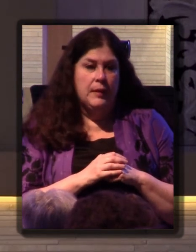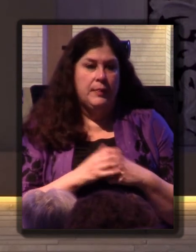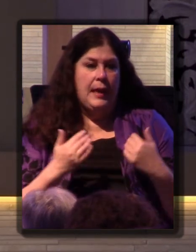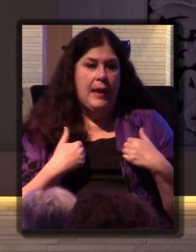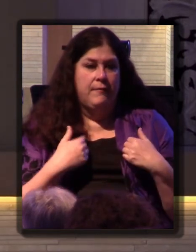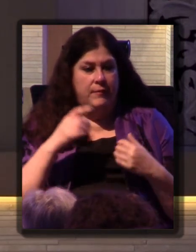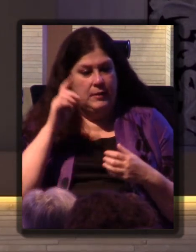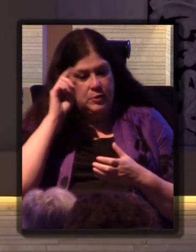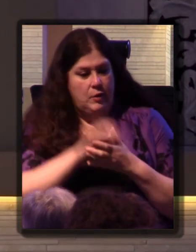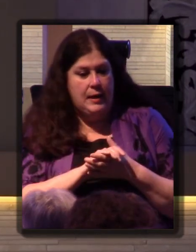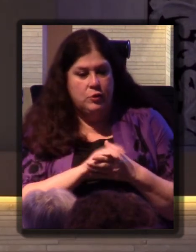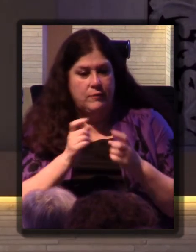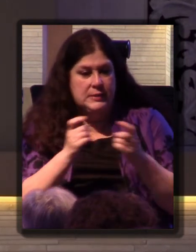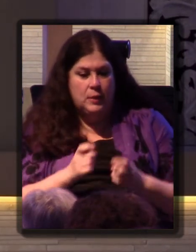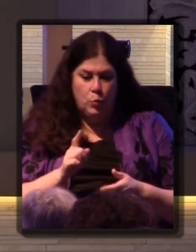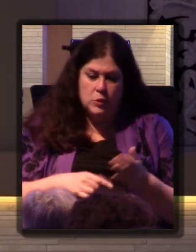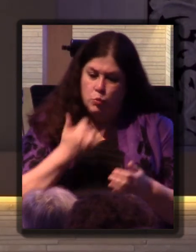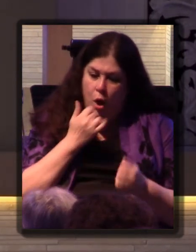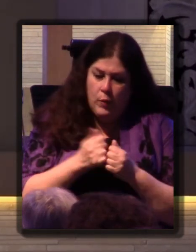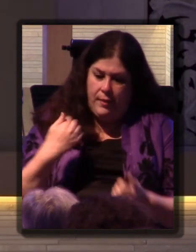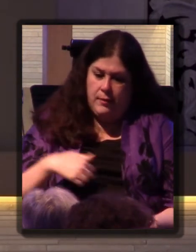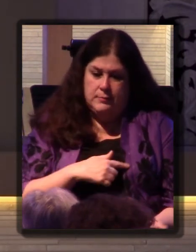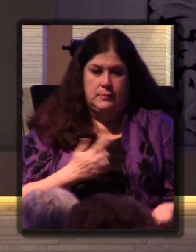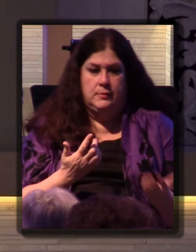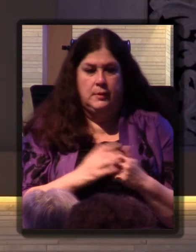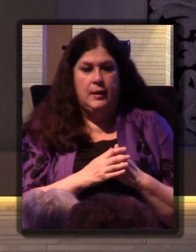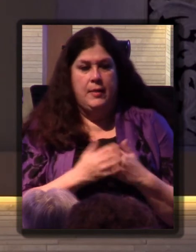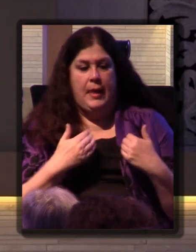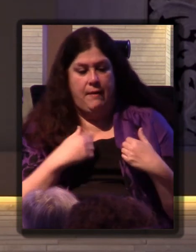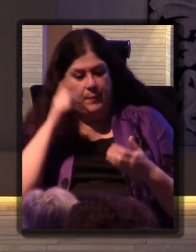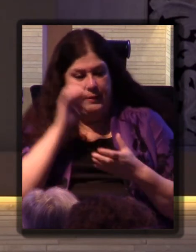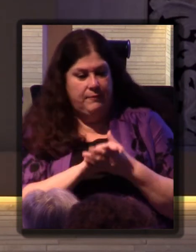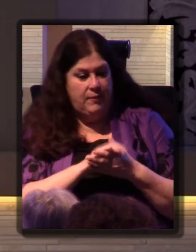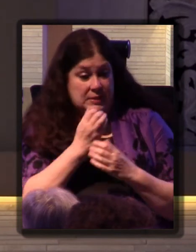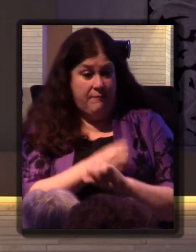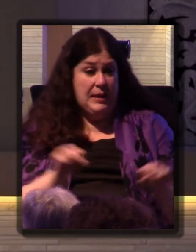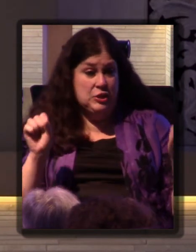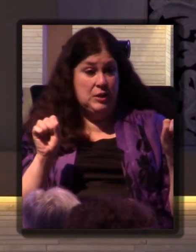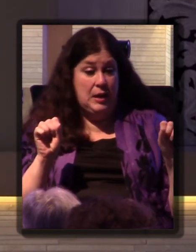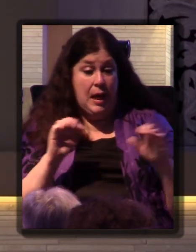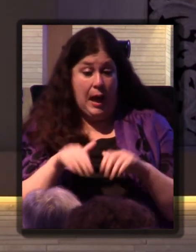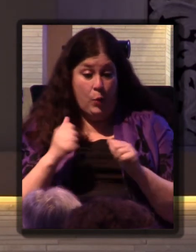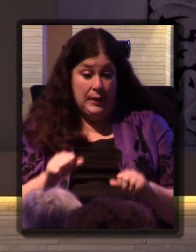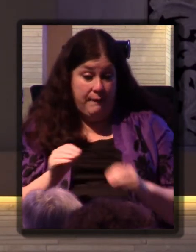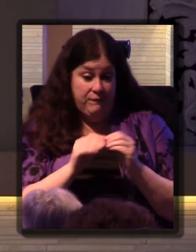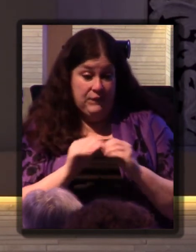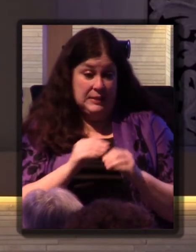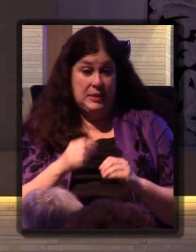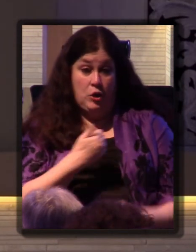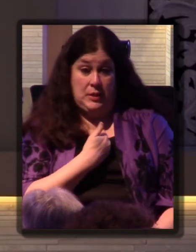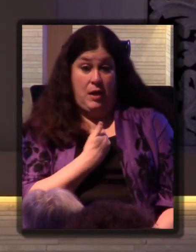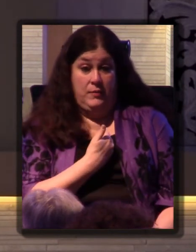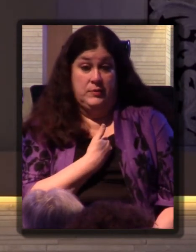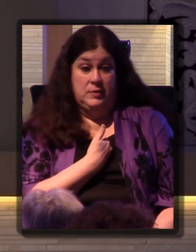And they have a doctrine of sin. What's wrong with us? And they have a doctrine of salvation is